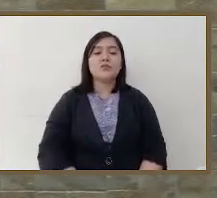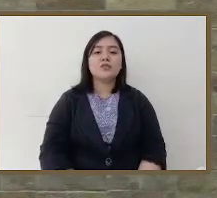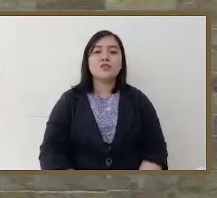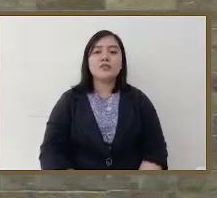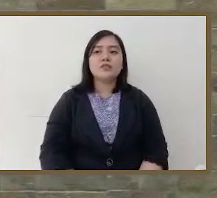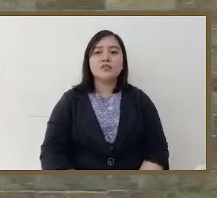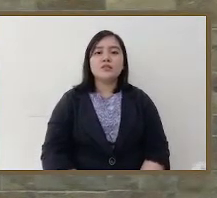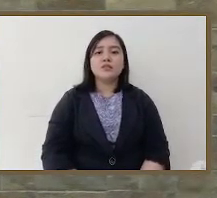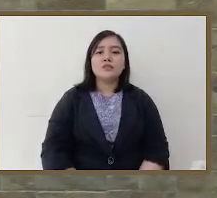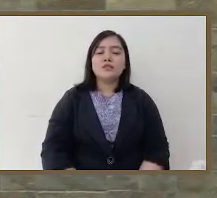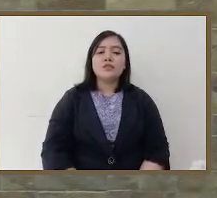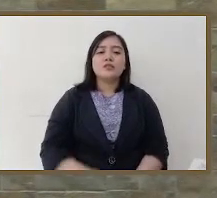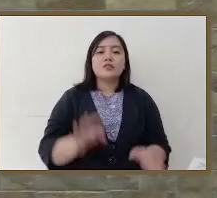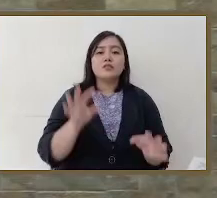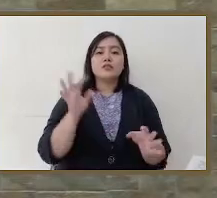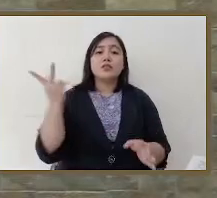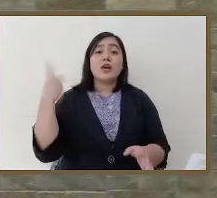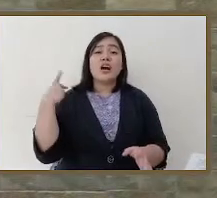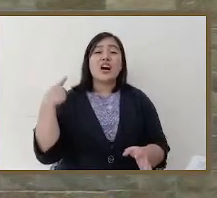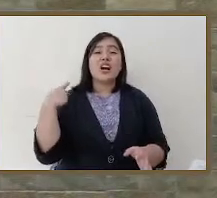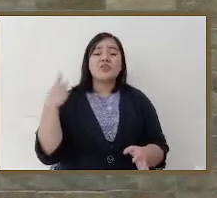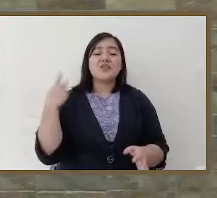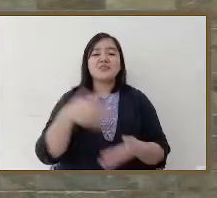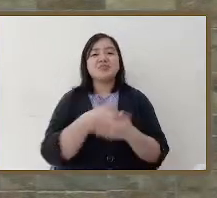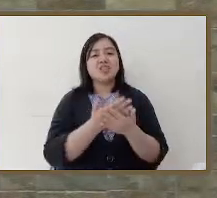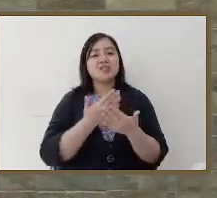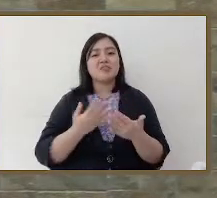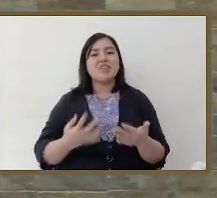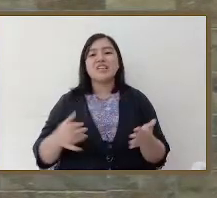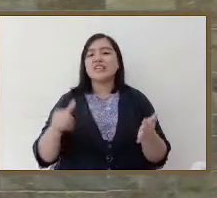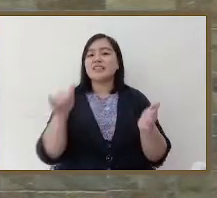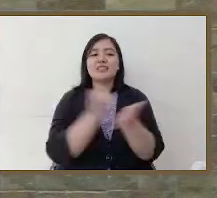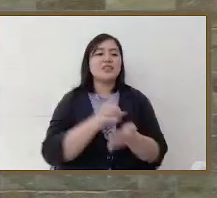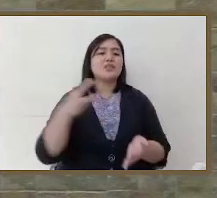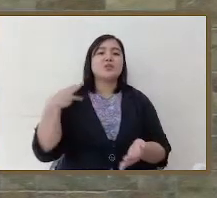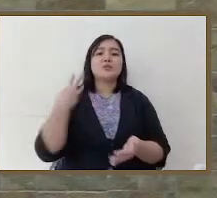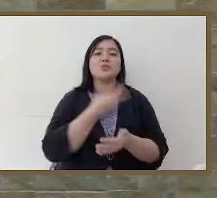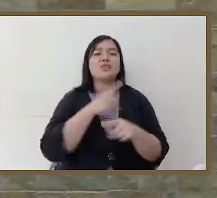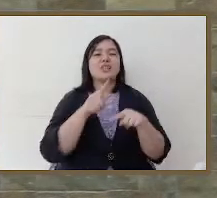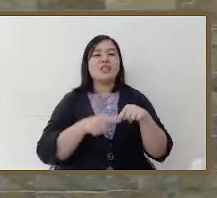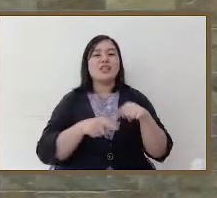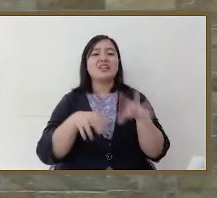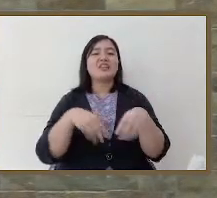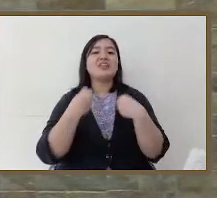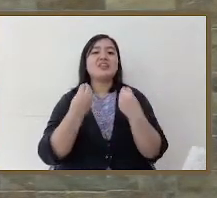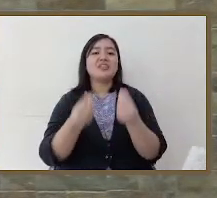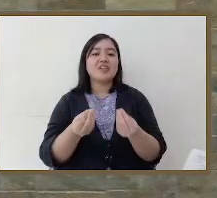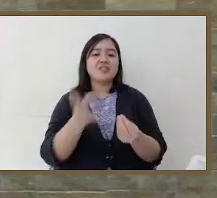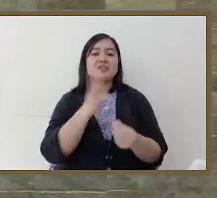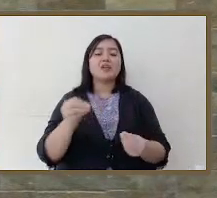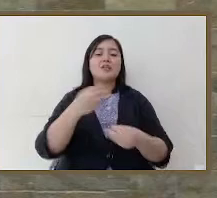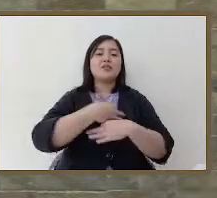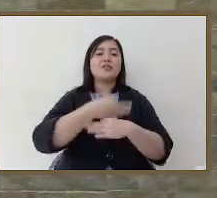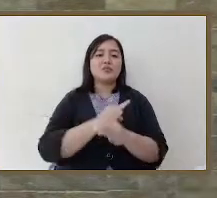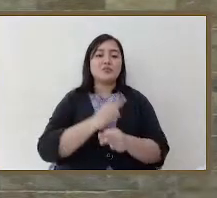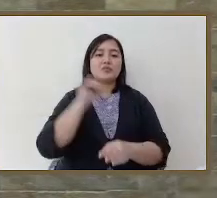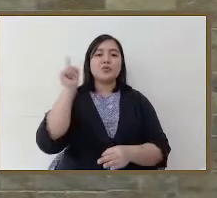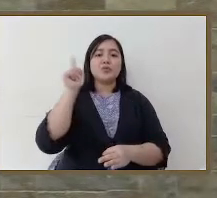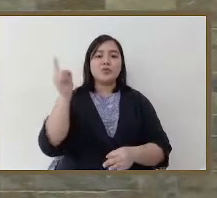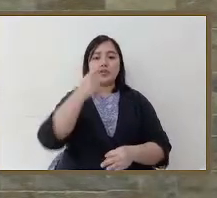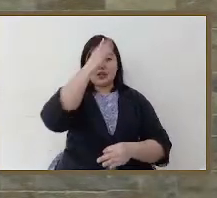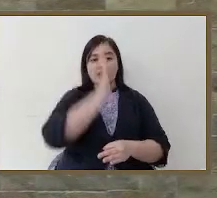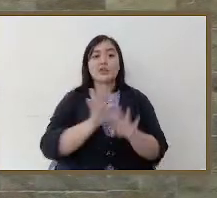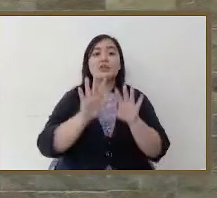na hindi na po natin kayang punuan that only God ang pwede pong magpuno. That's why we need God. And,